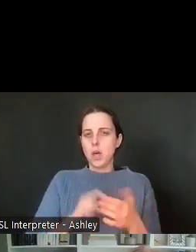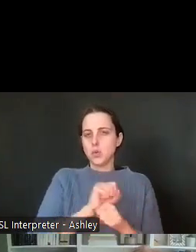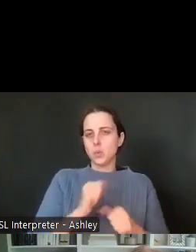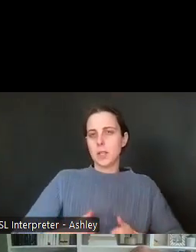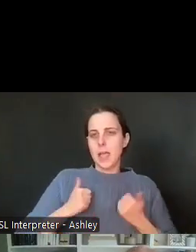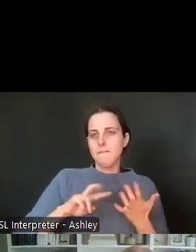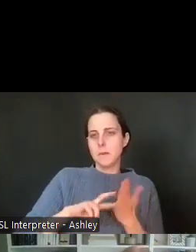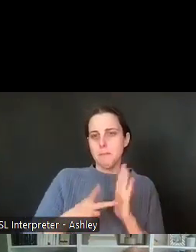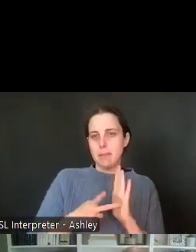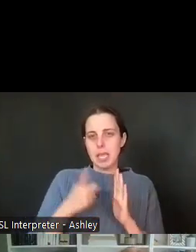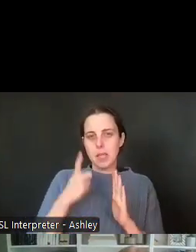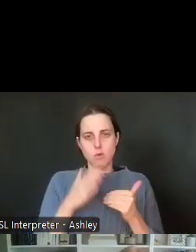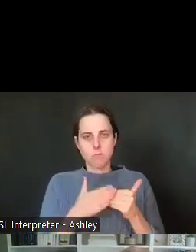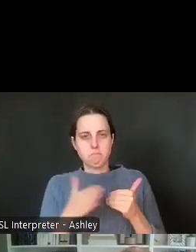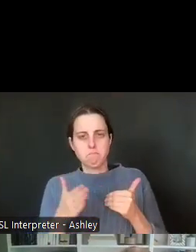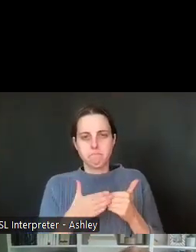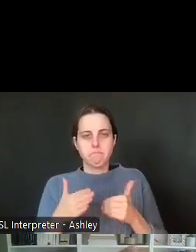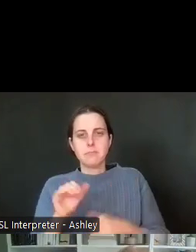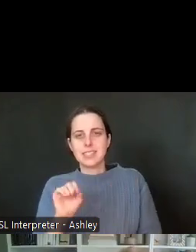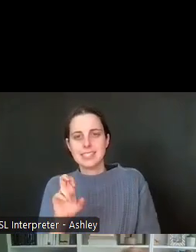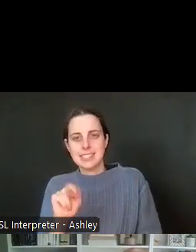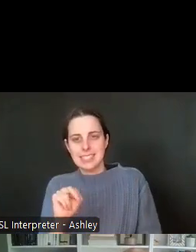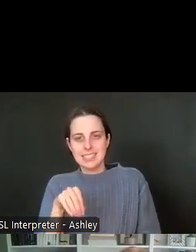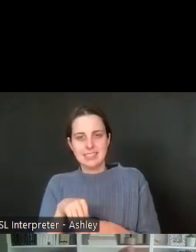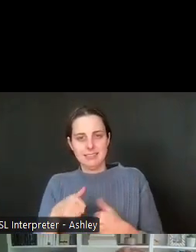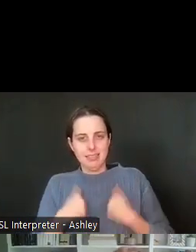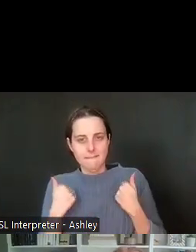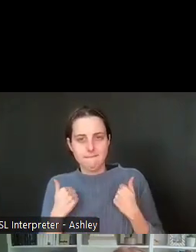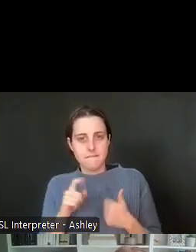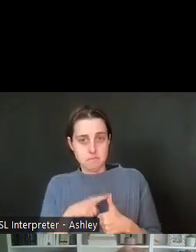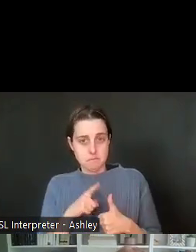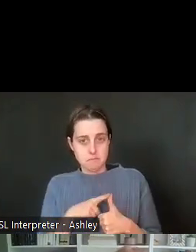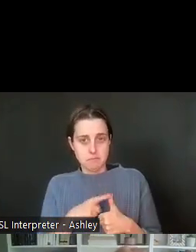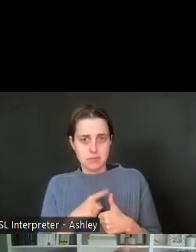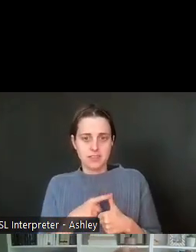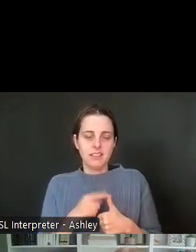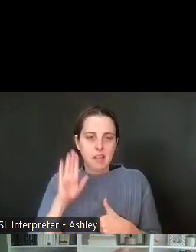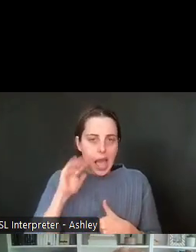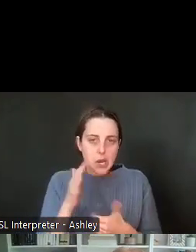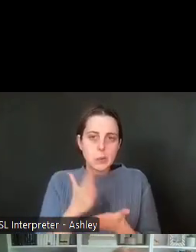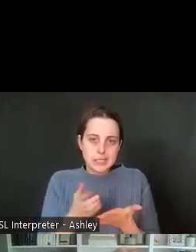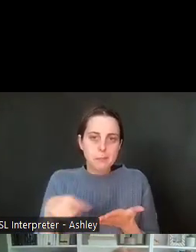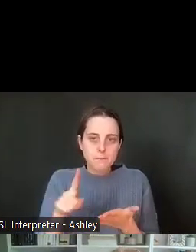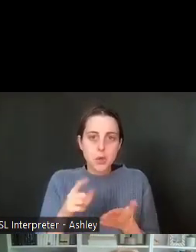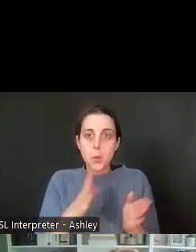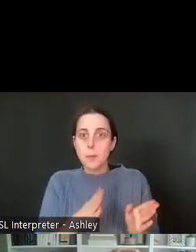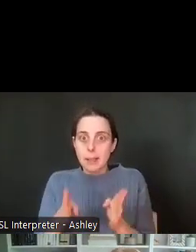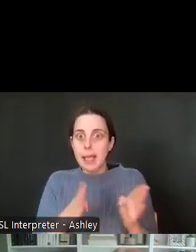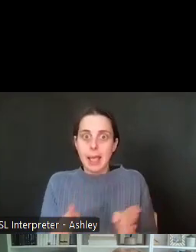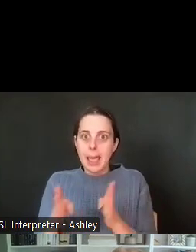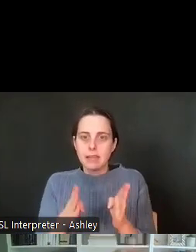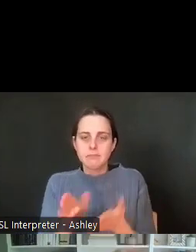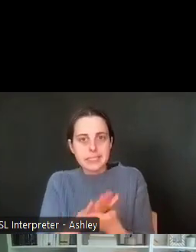a plan. Those of you who know me, I have a plan. My plans have plans. So it's always good to be